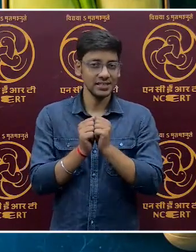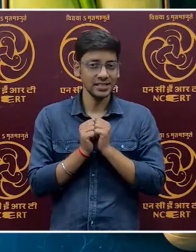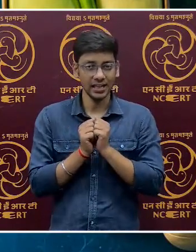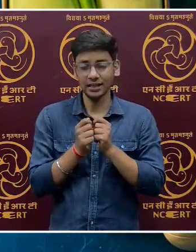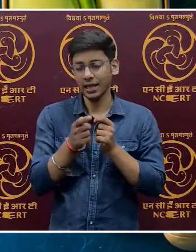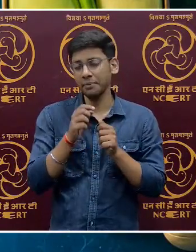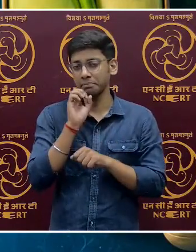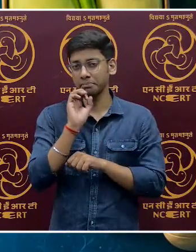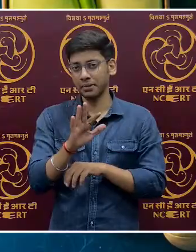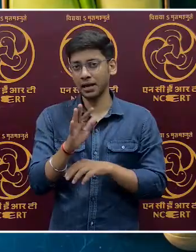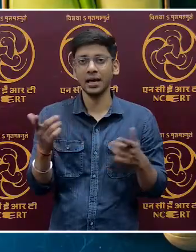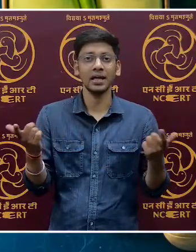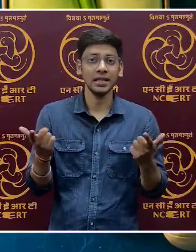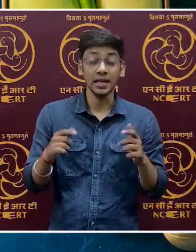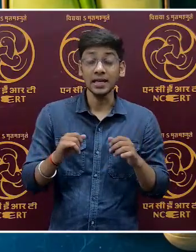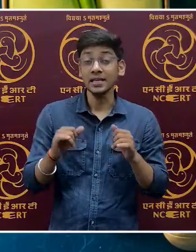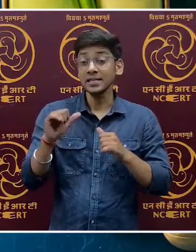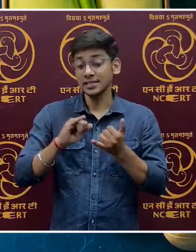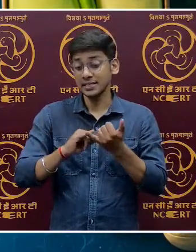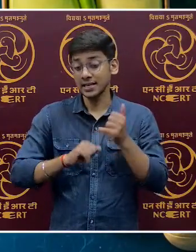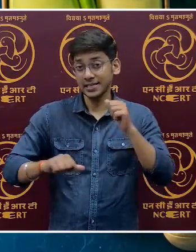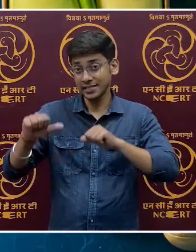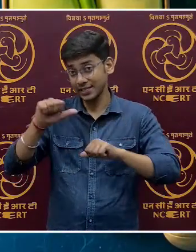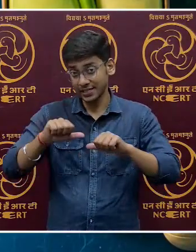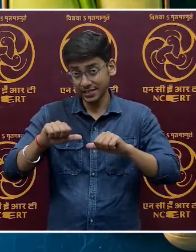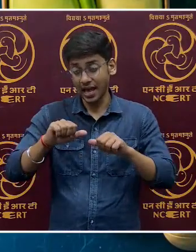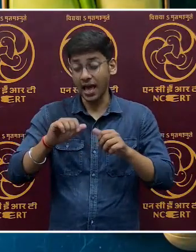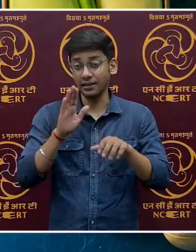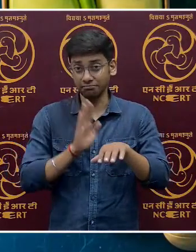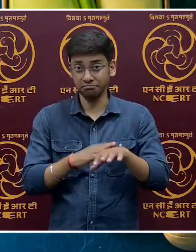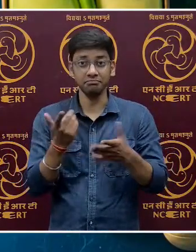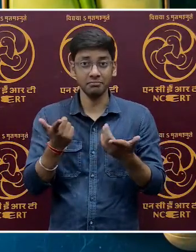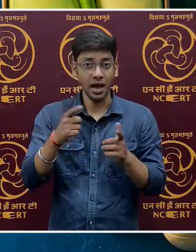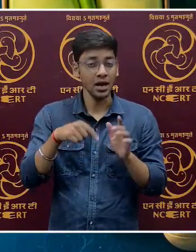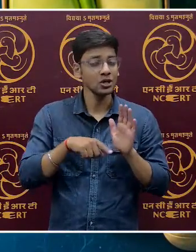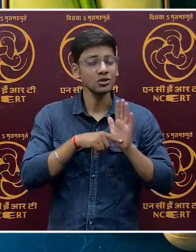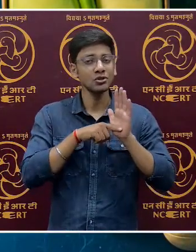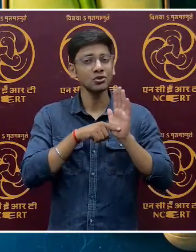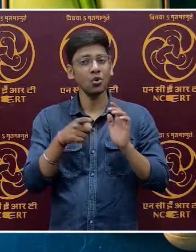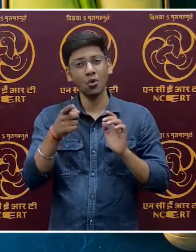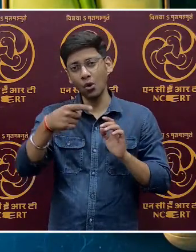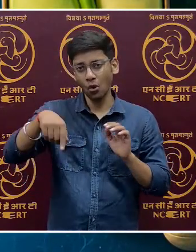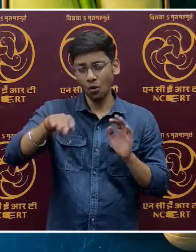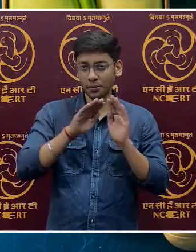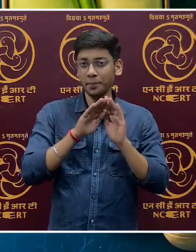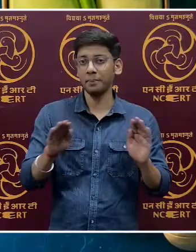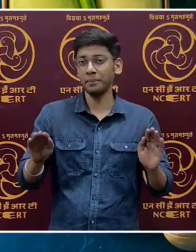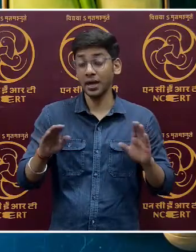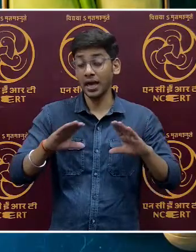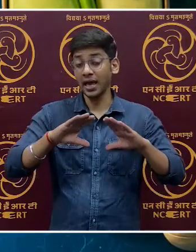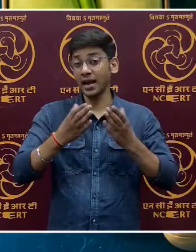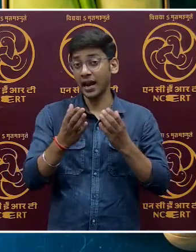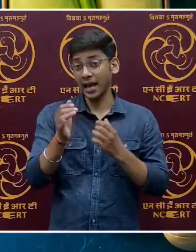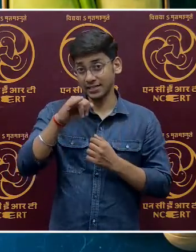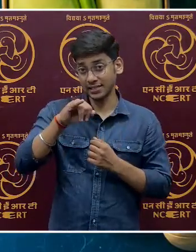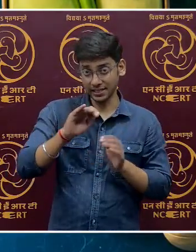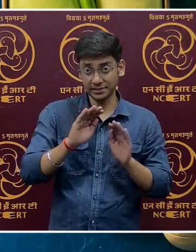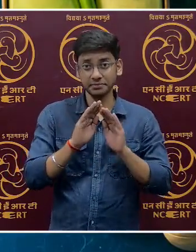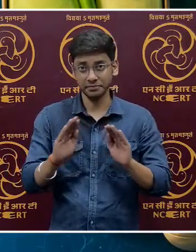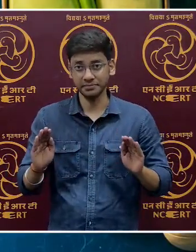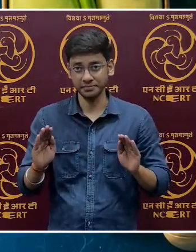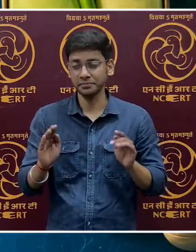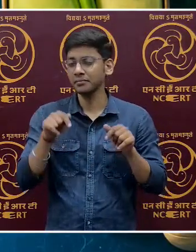tell you, this is a science experiment which we are going to show you for all the students studying in grade 6.